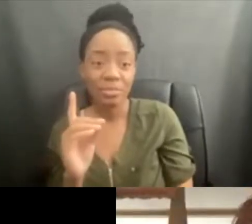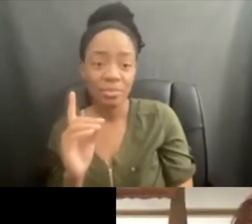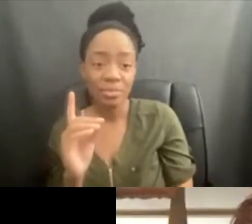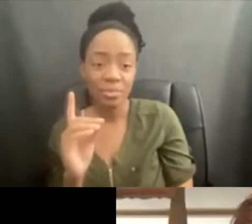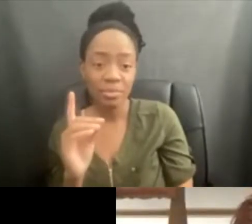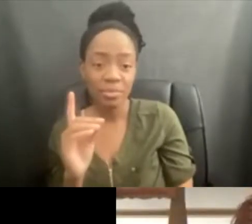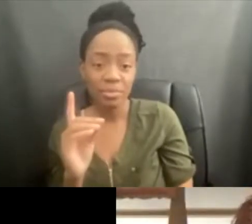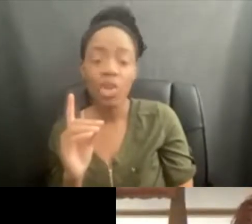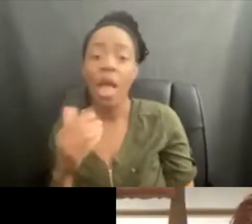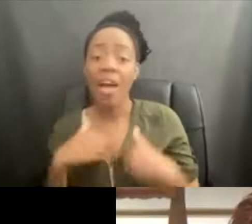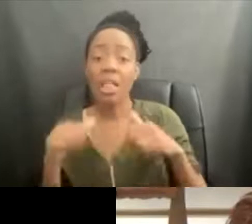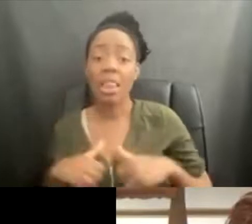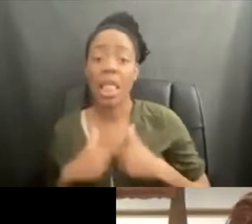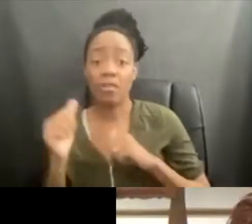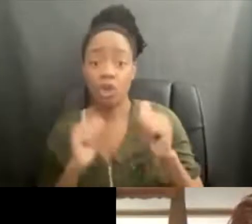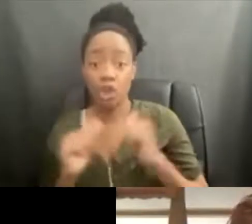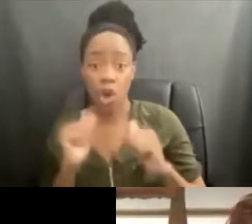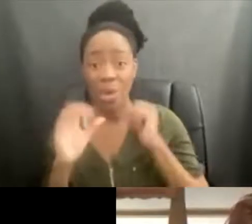We did a live show at CBS,